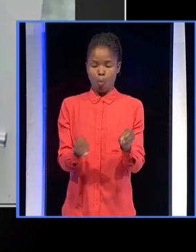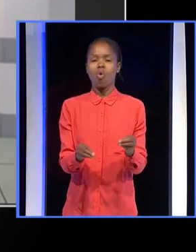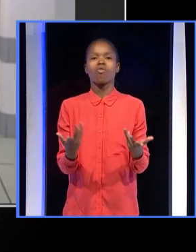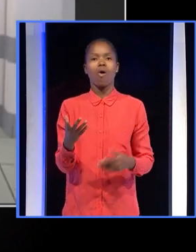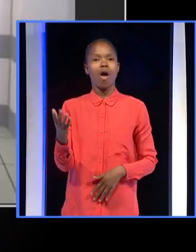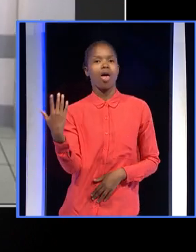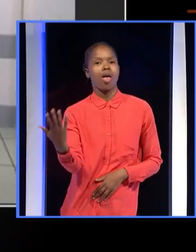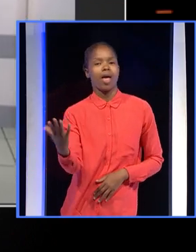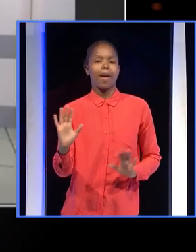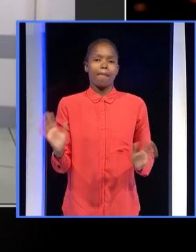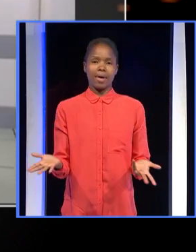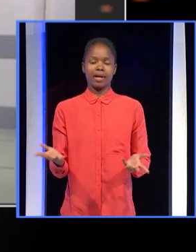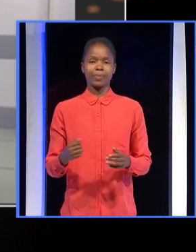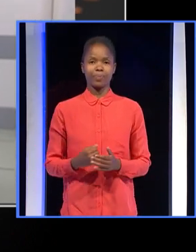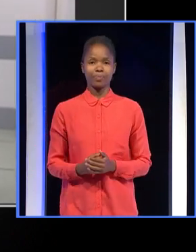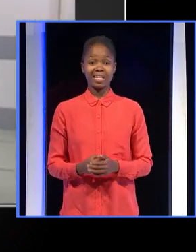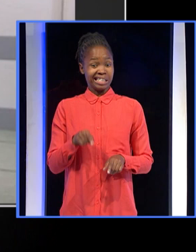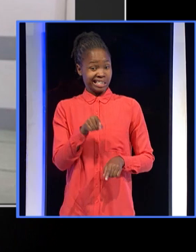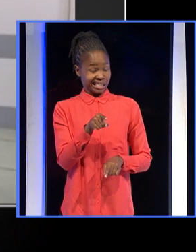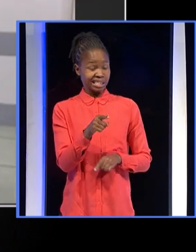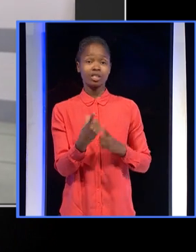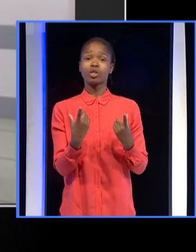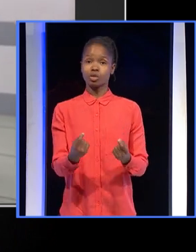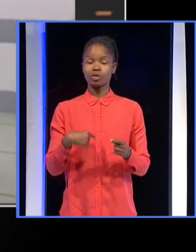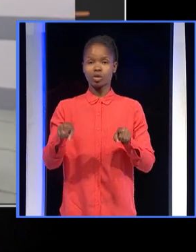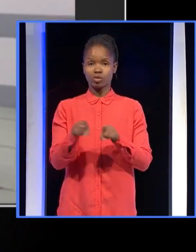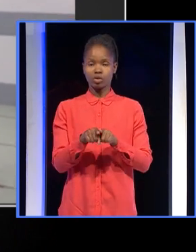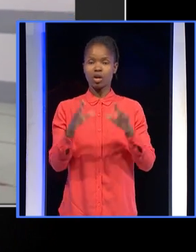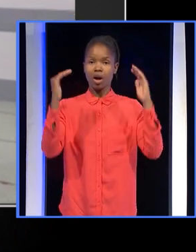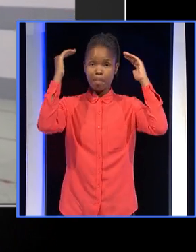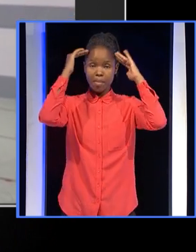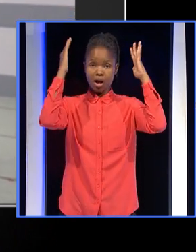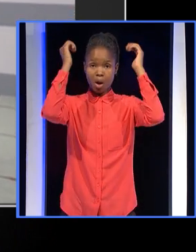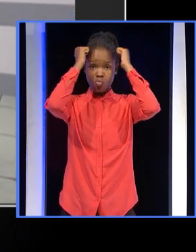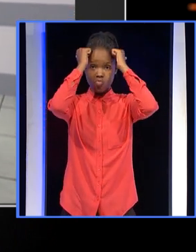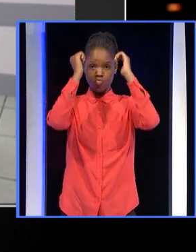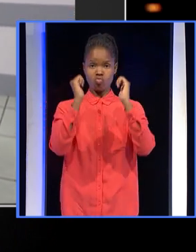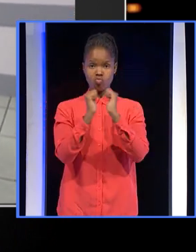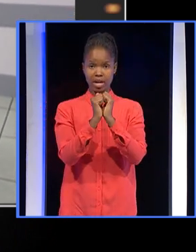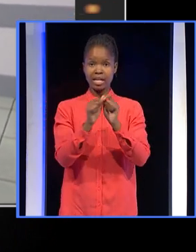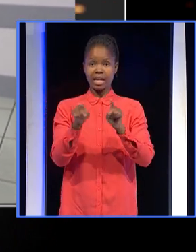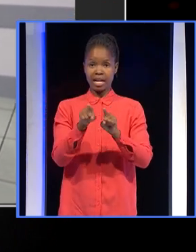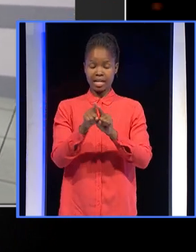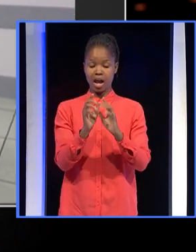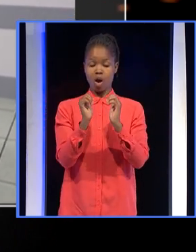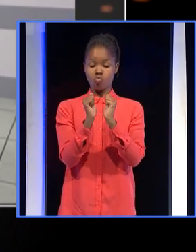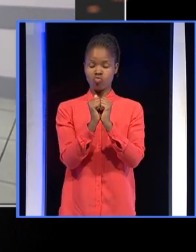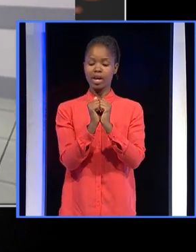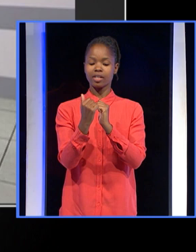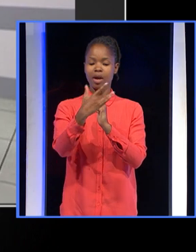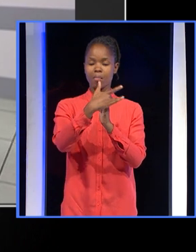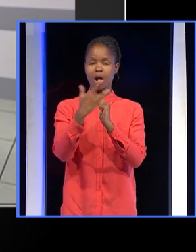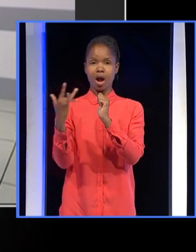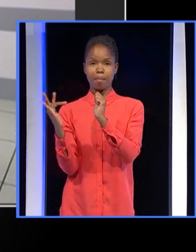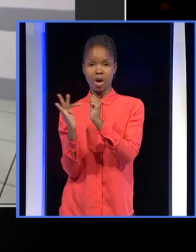limb. In this trial, two recording devices were implanted, one either side of the patient's head between